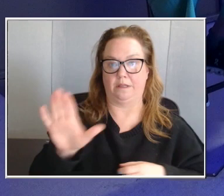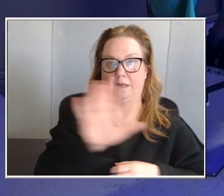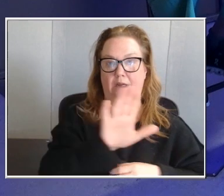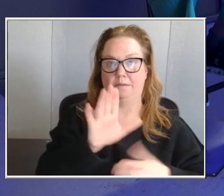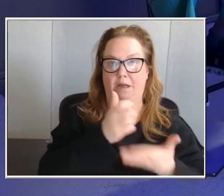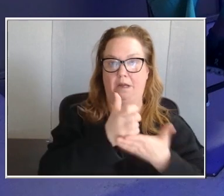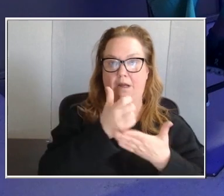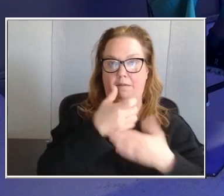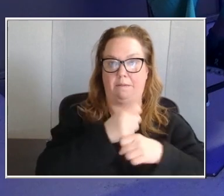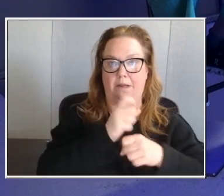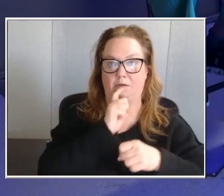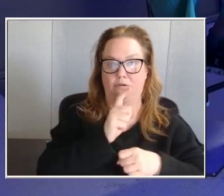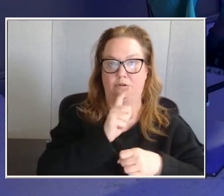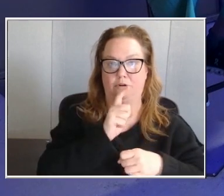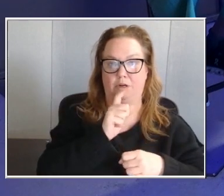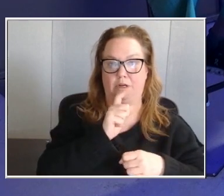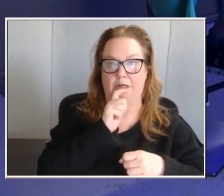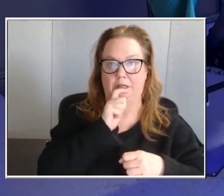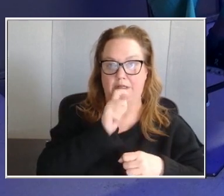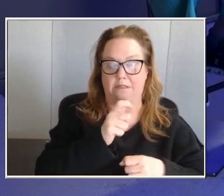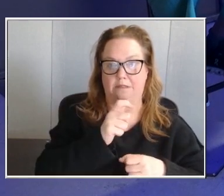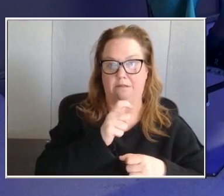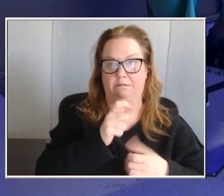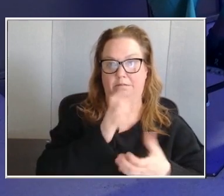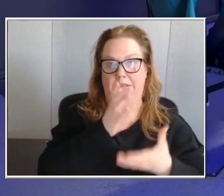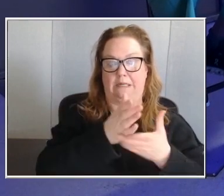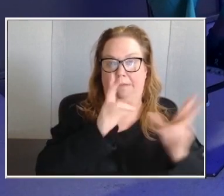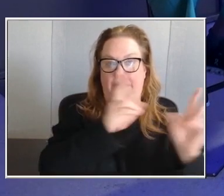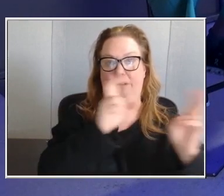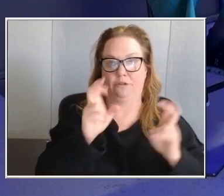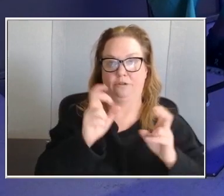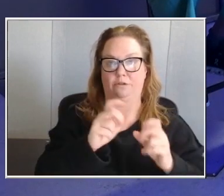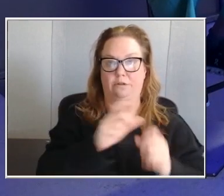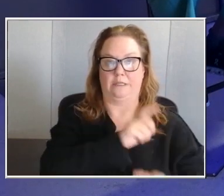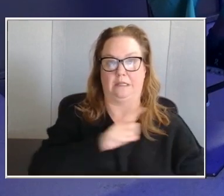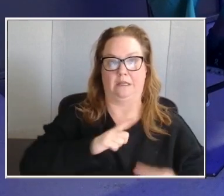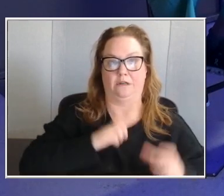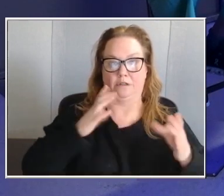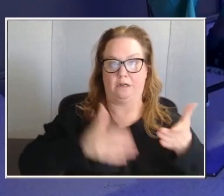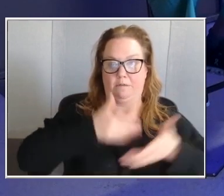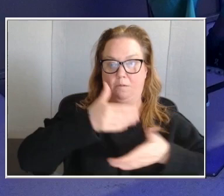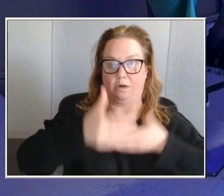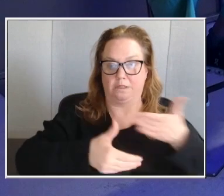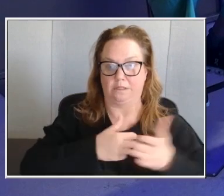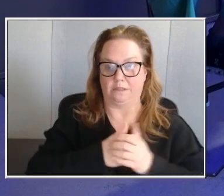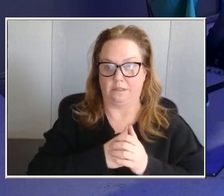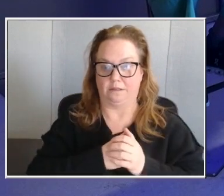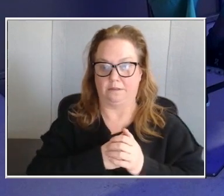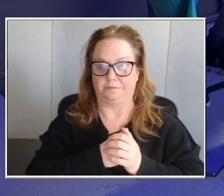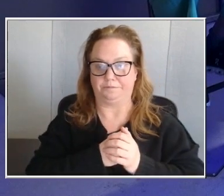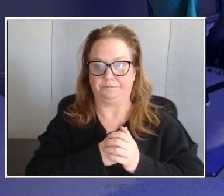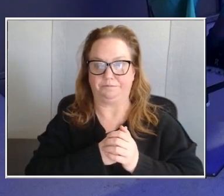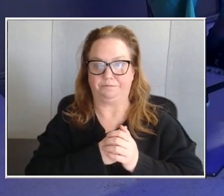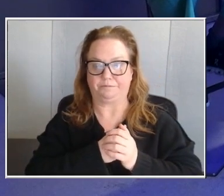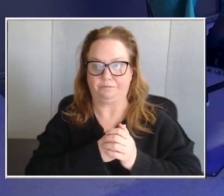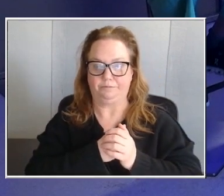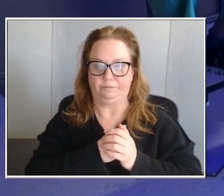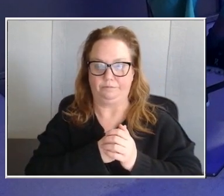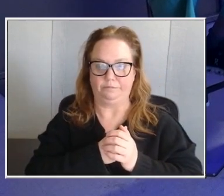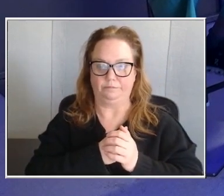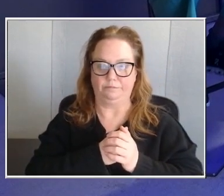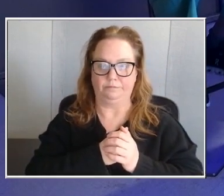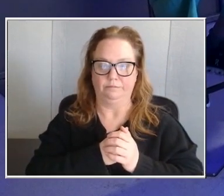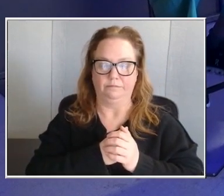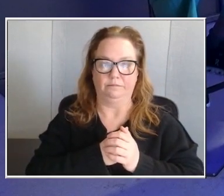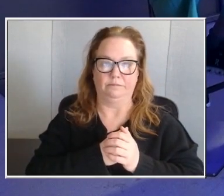sure this never left a front issue in the legislative process, and I think it's a big reason why we were able to get some of this done. Hey,